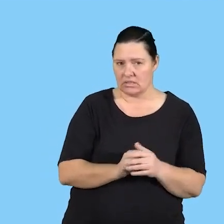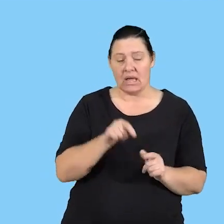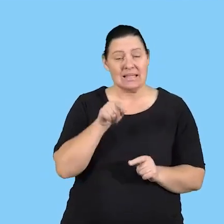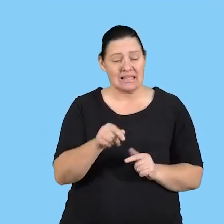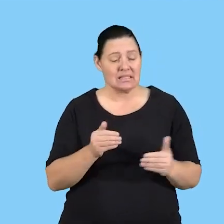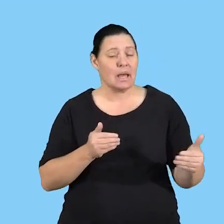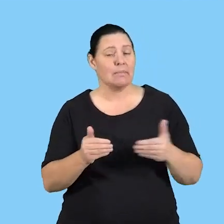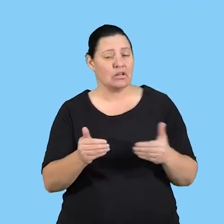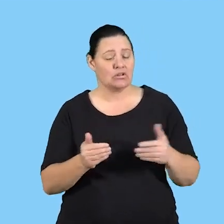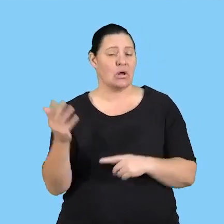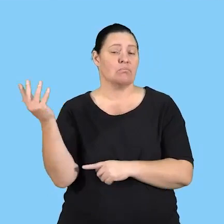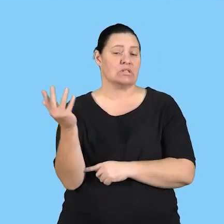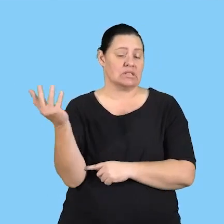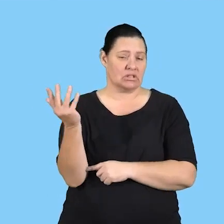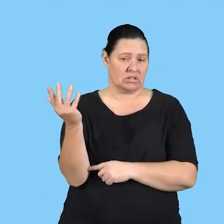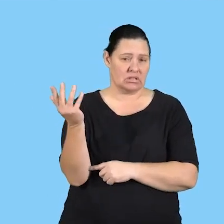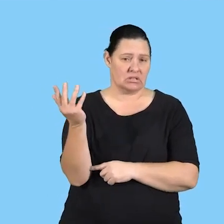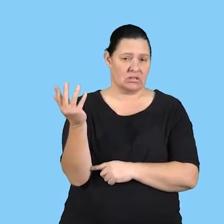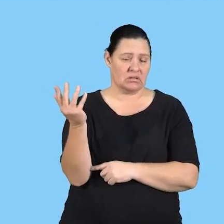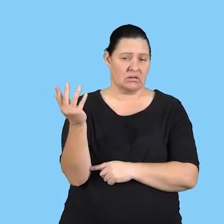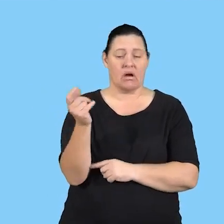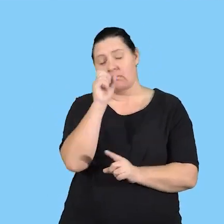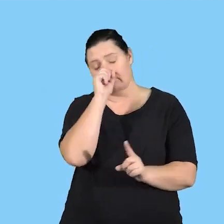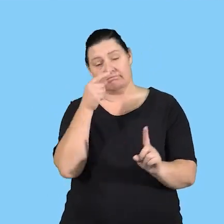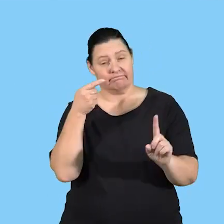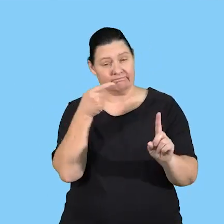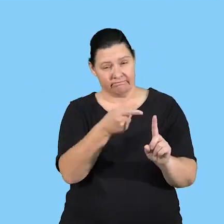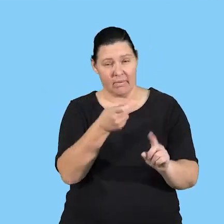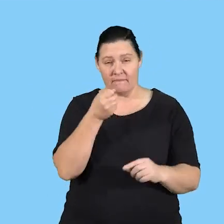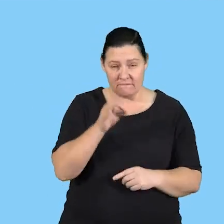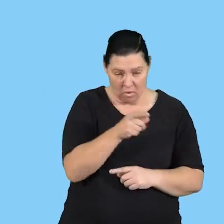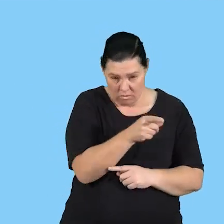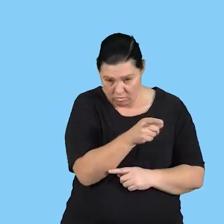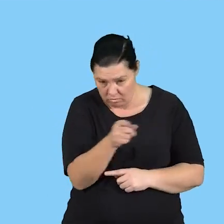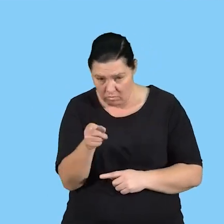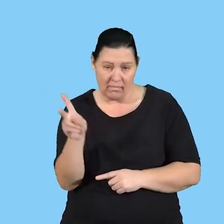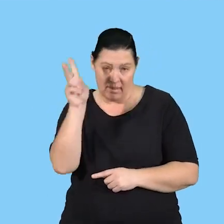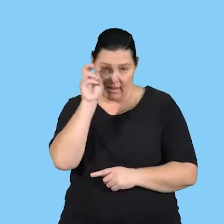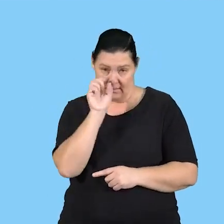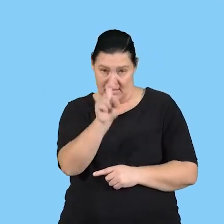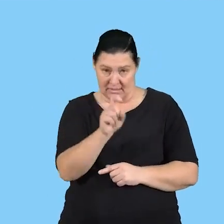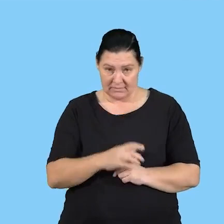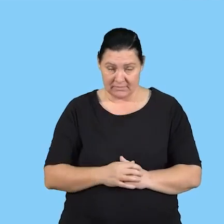This mediation presentation is intended for you.